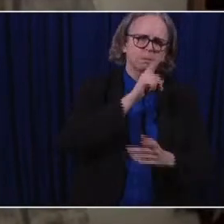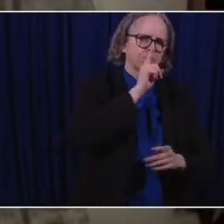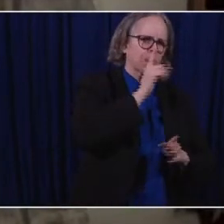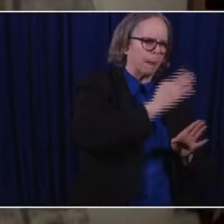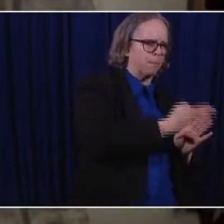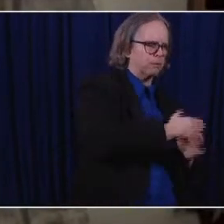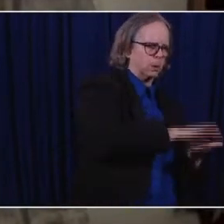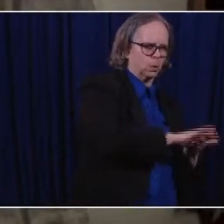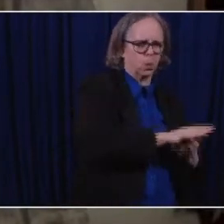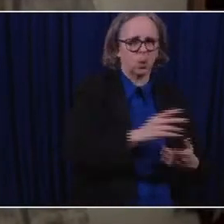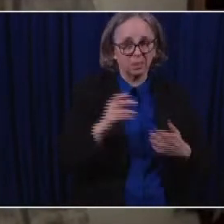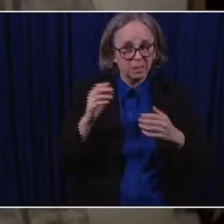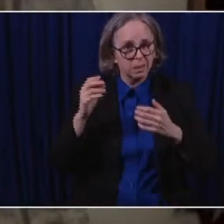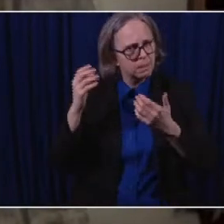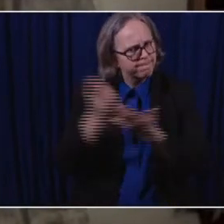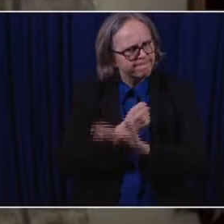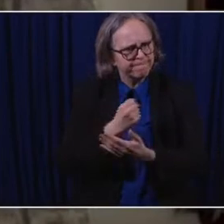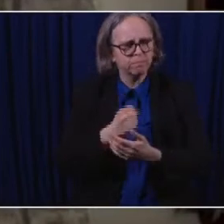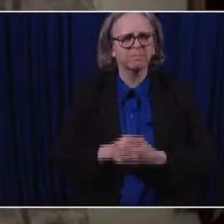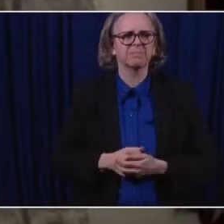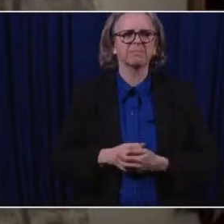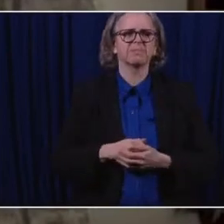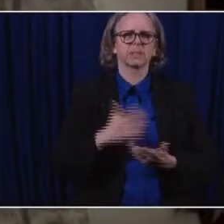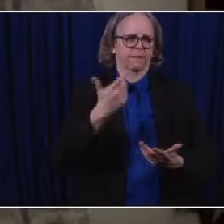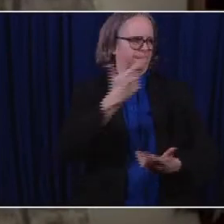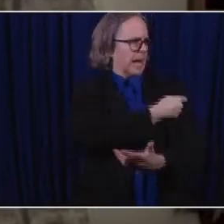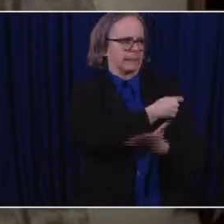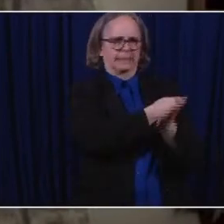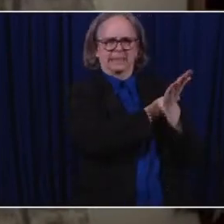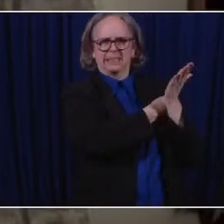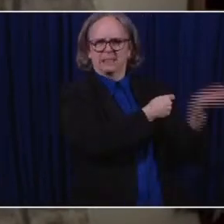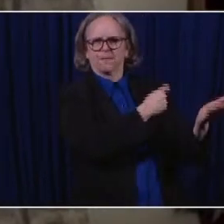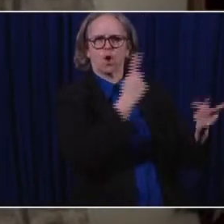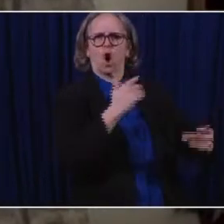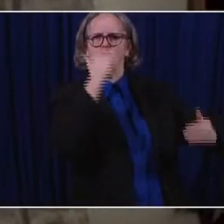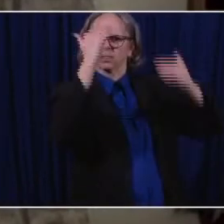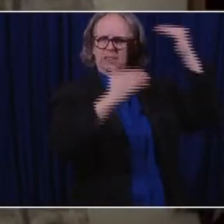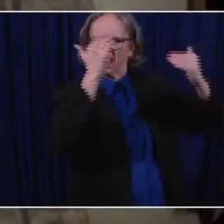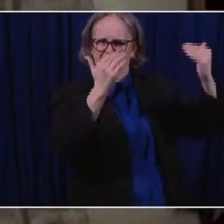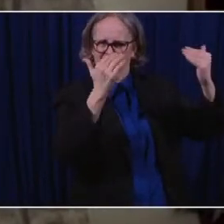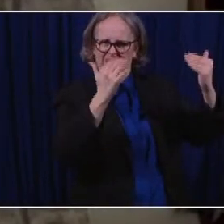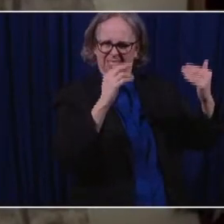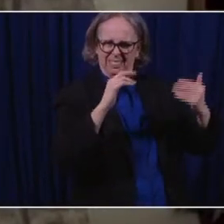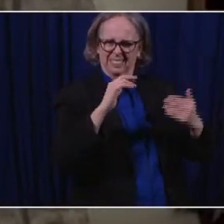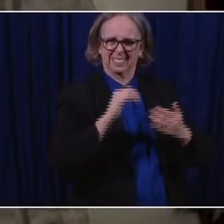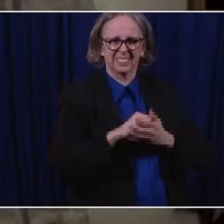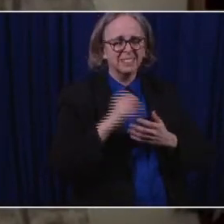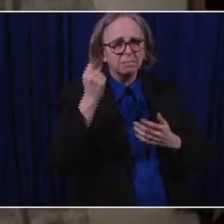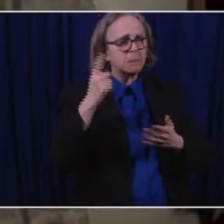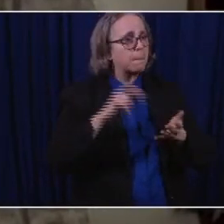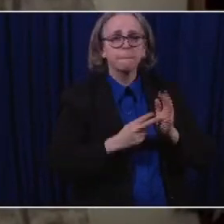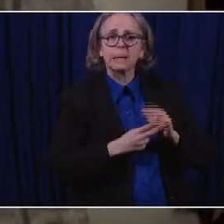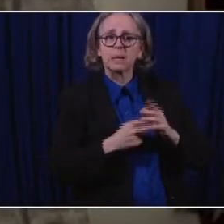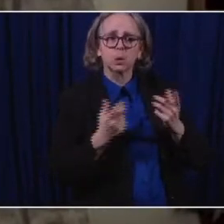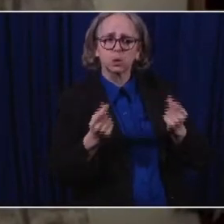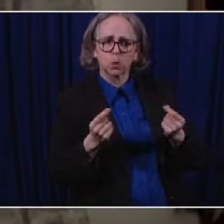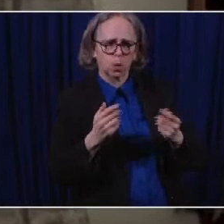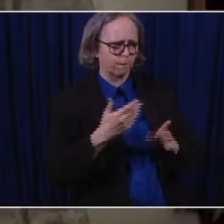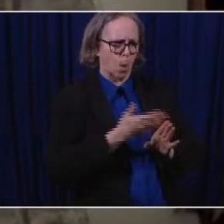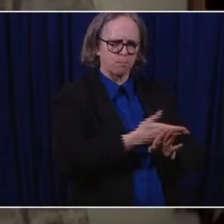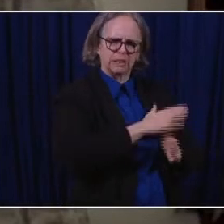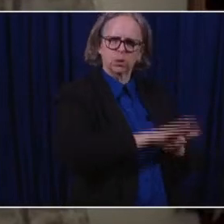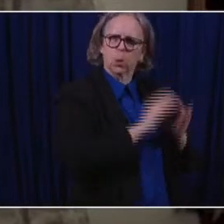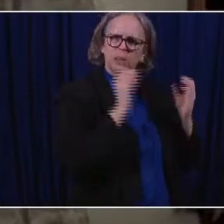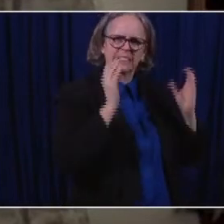school, we don't have to do pre, and we don't have to do board members. And it's kind of hard to